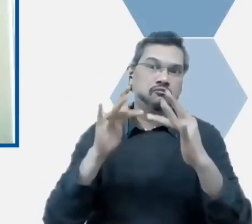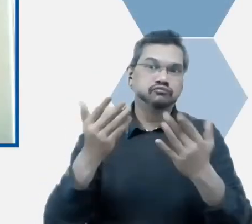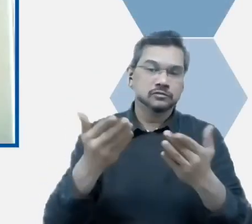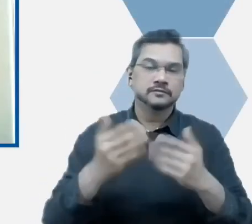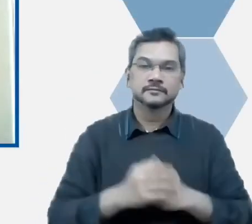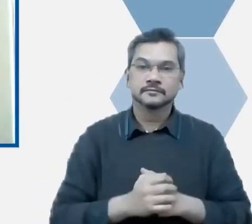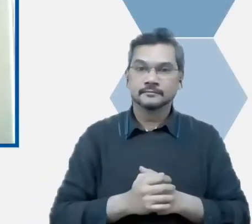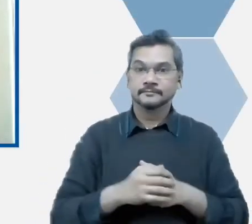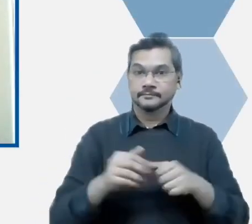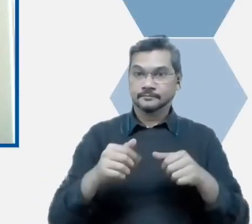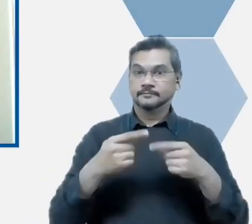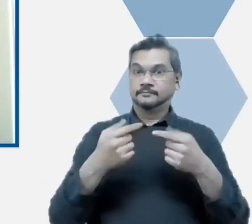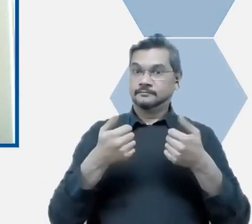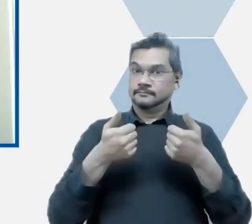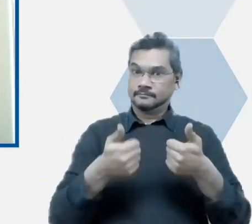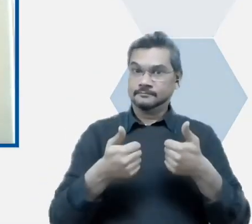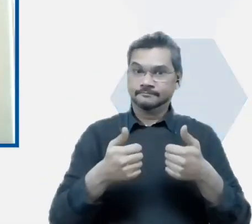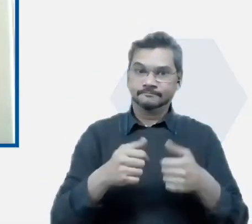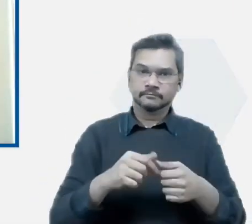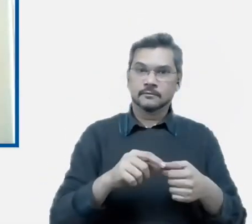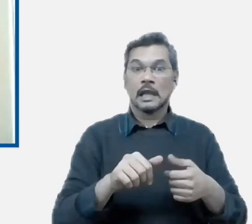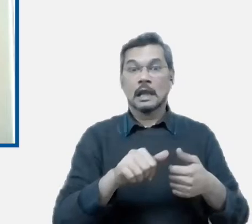for ICPAC.